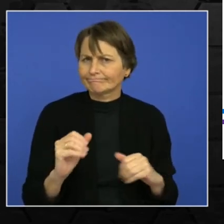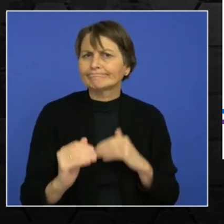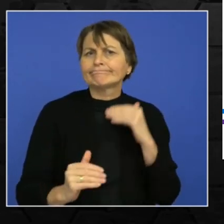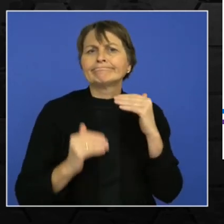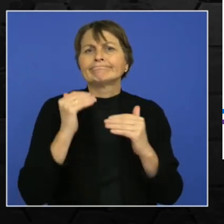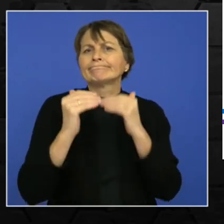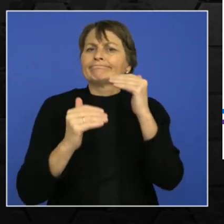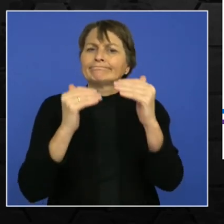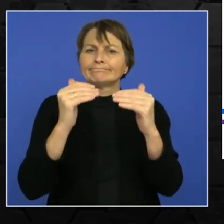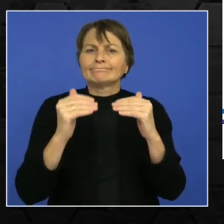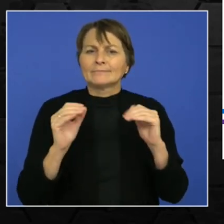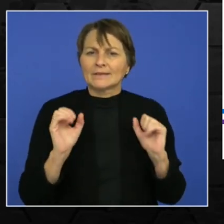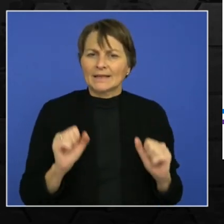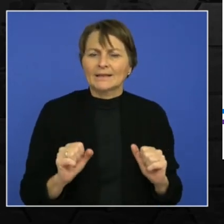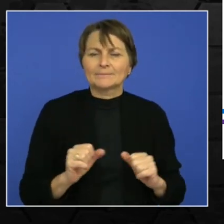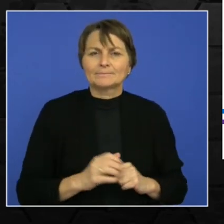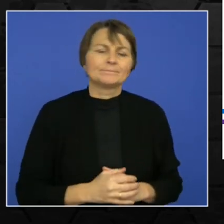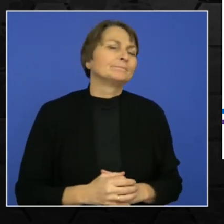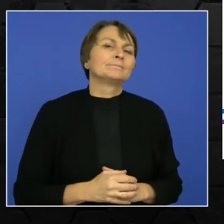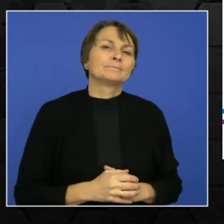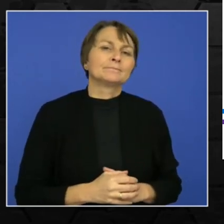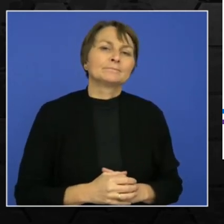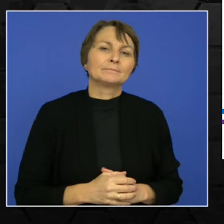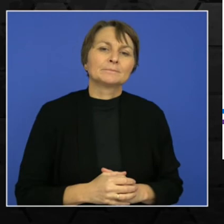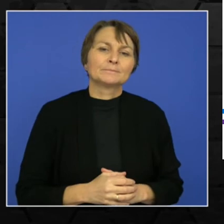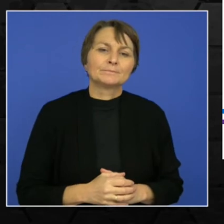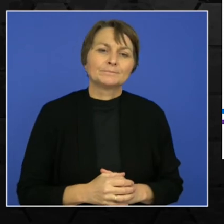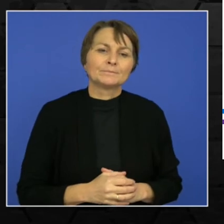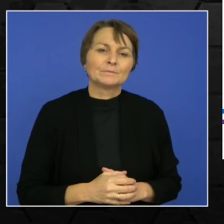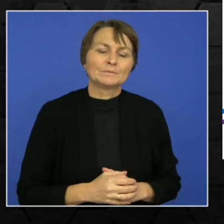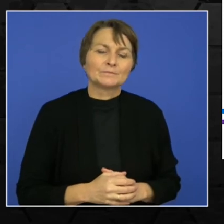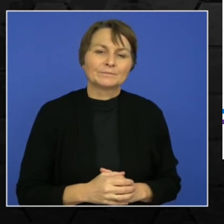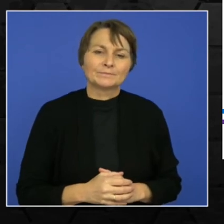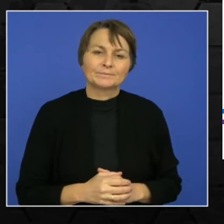career out of NLP or ML.